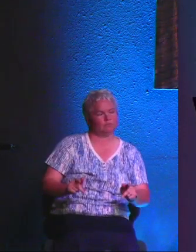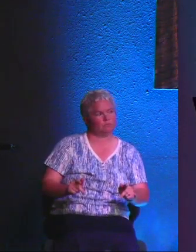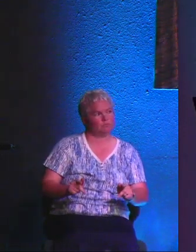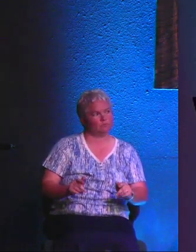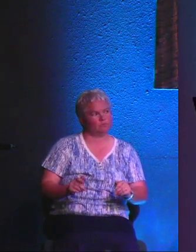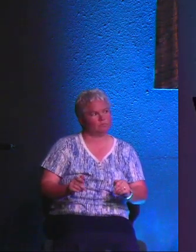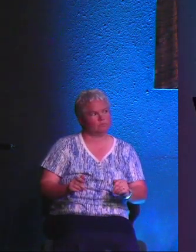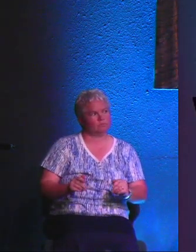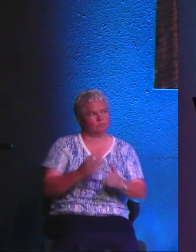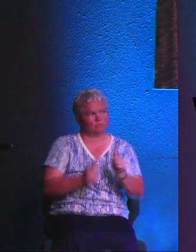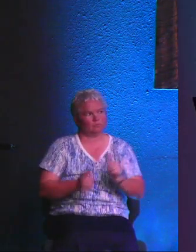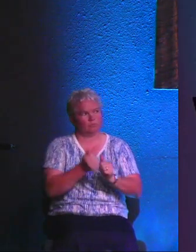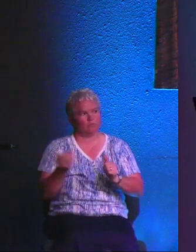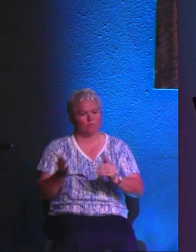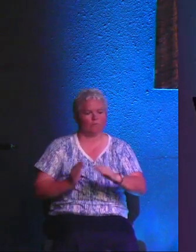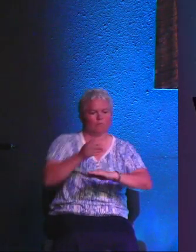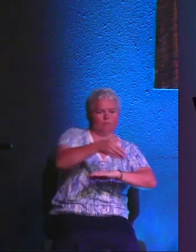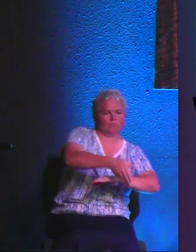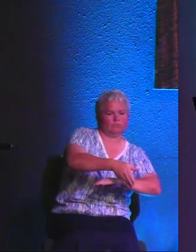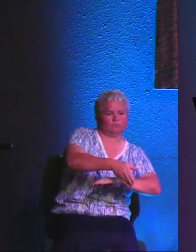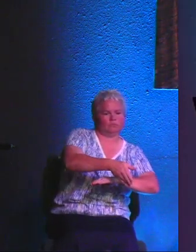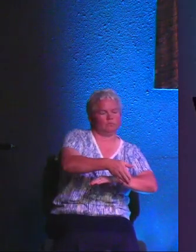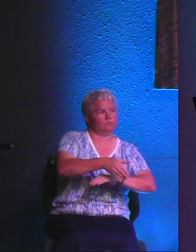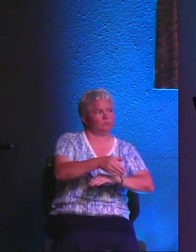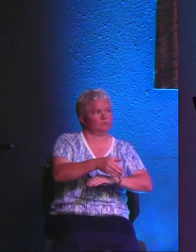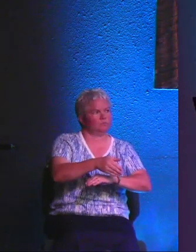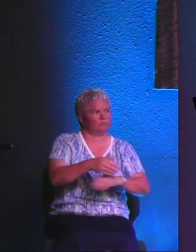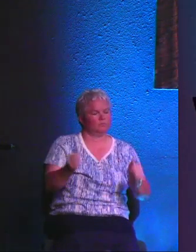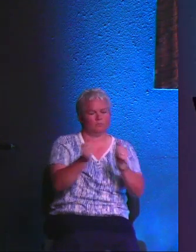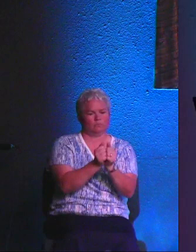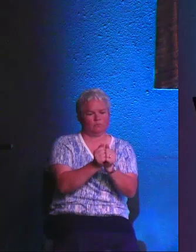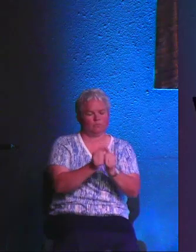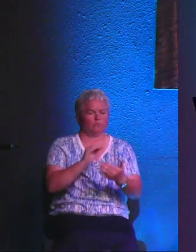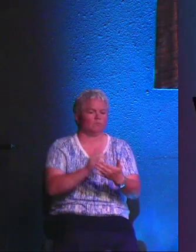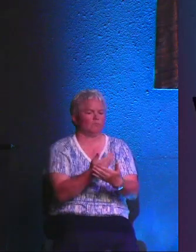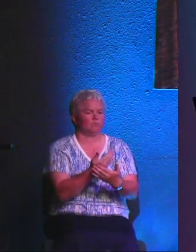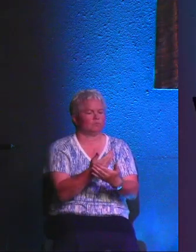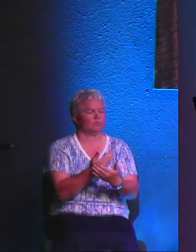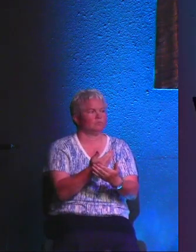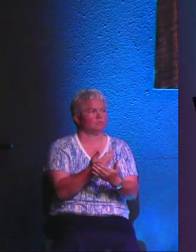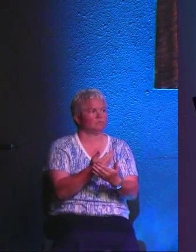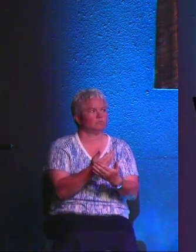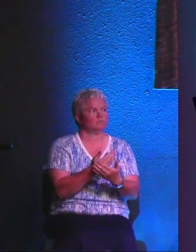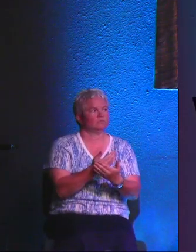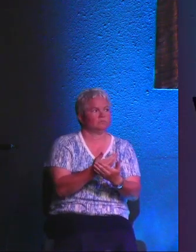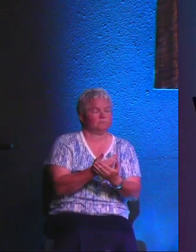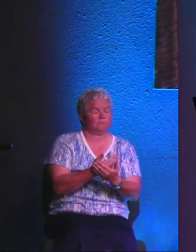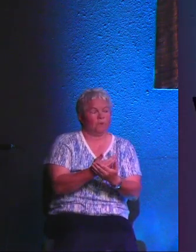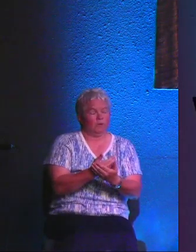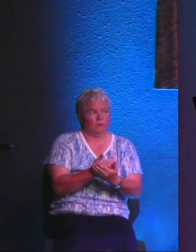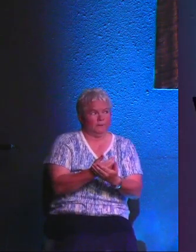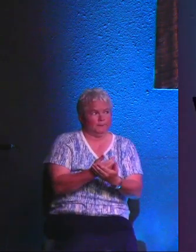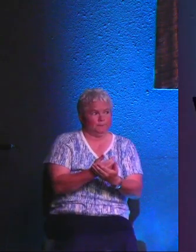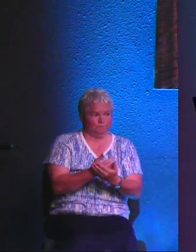seeing yourself and everyone else are over. Acquaint yourself with the new.